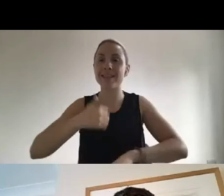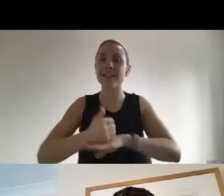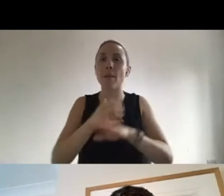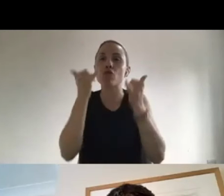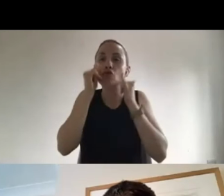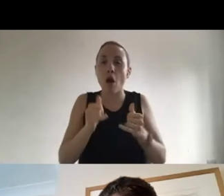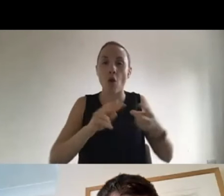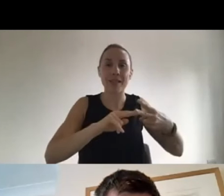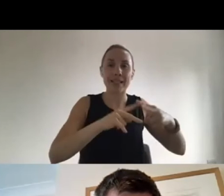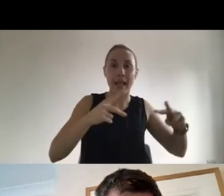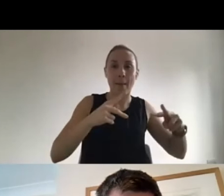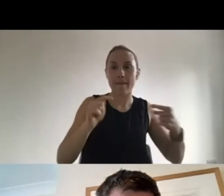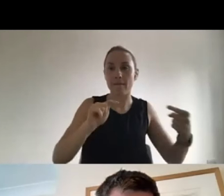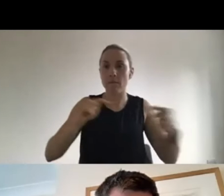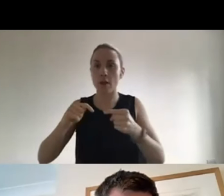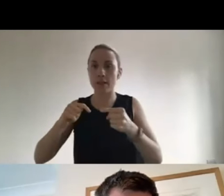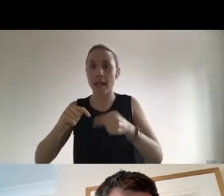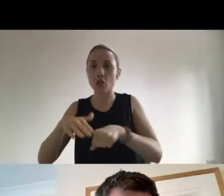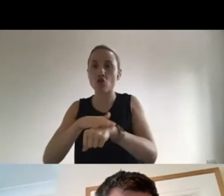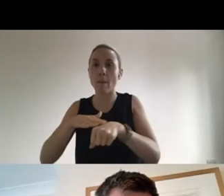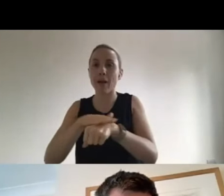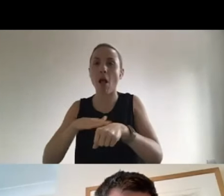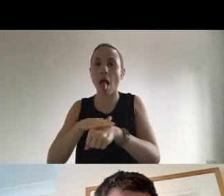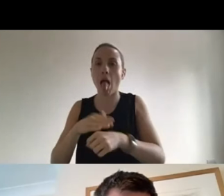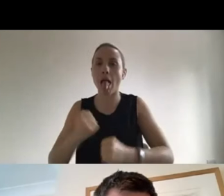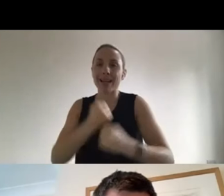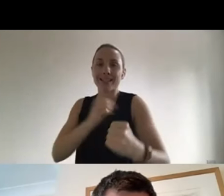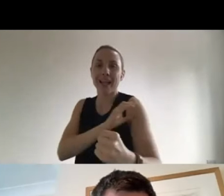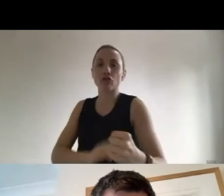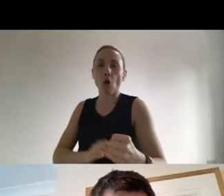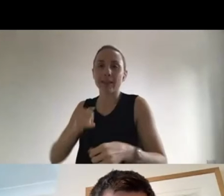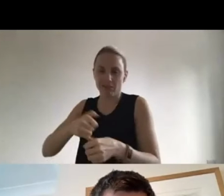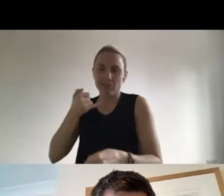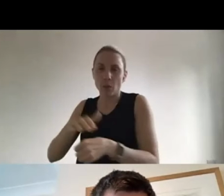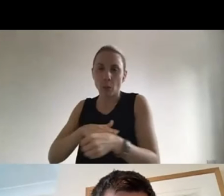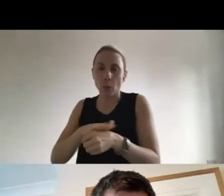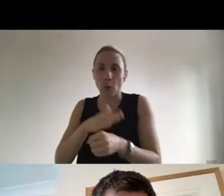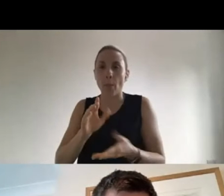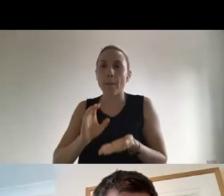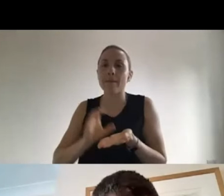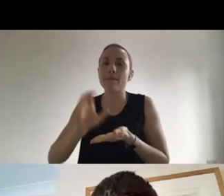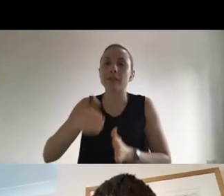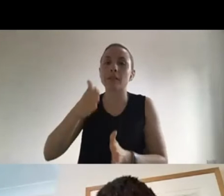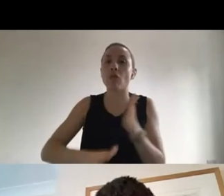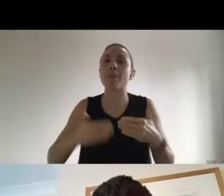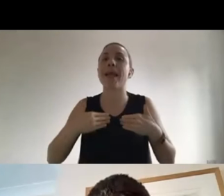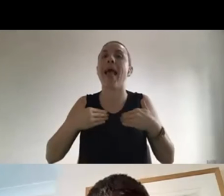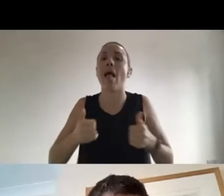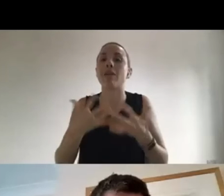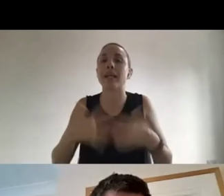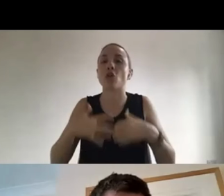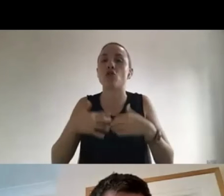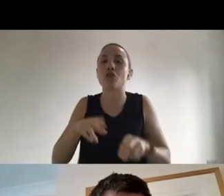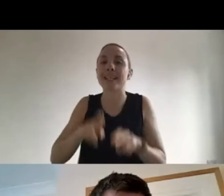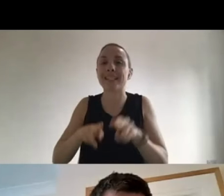steroids, a project that will be funded by the UK Health Technology Assessment Programme. And again, this study